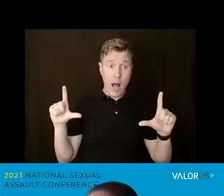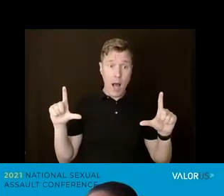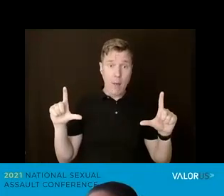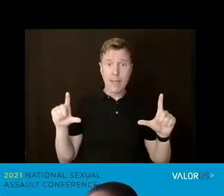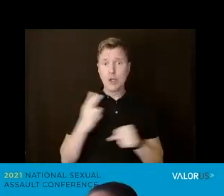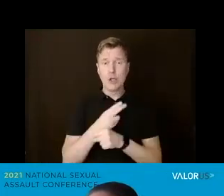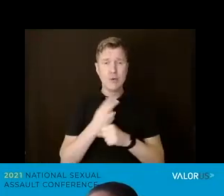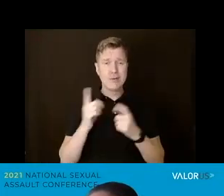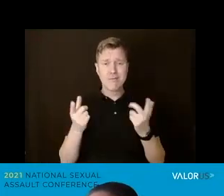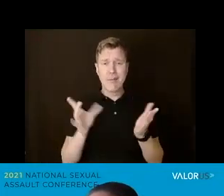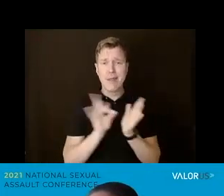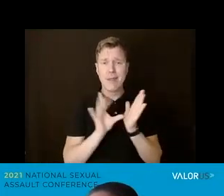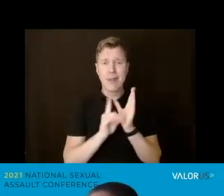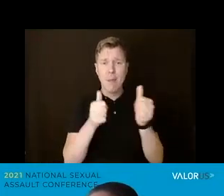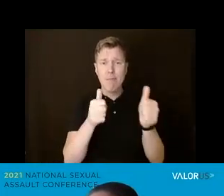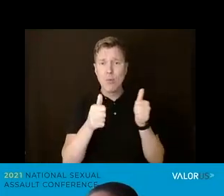Post-it